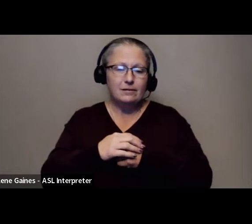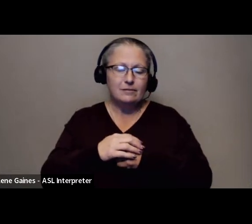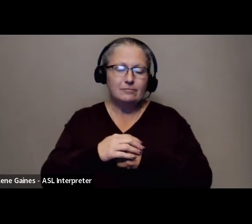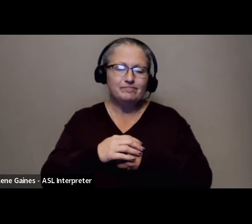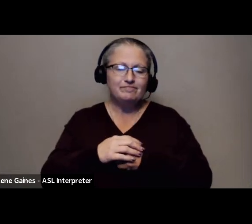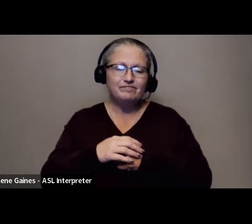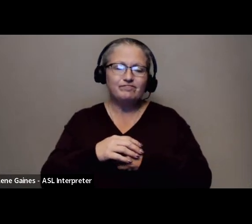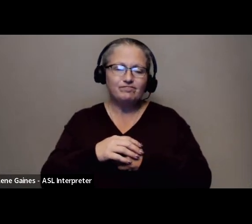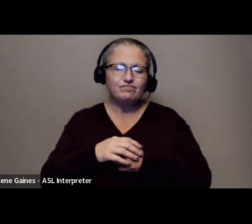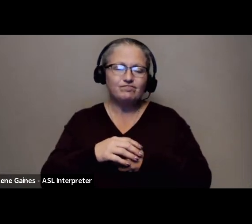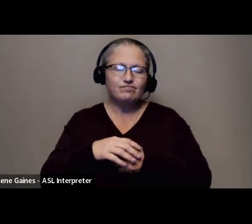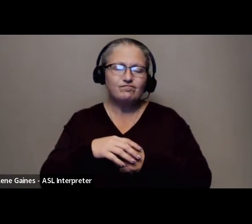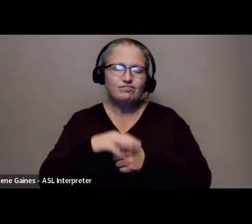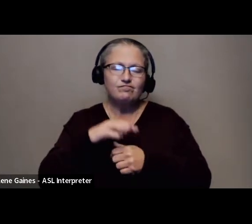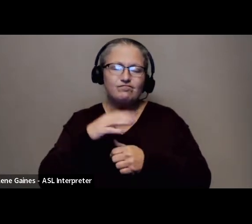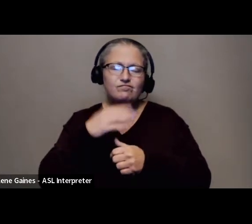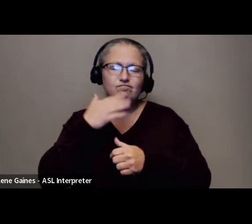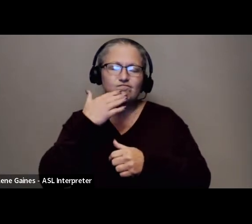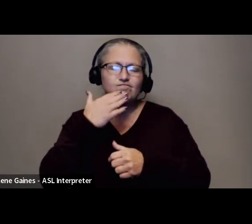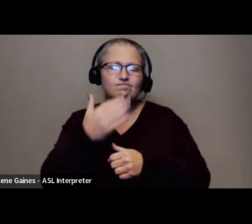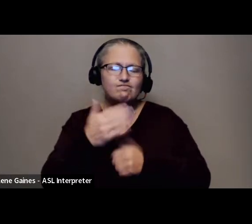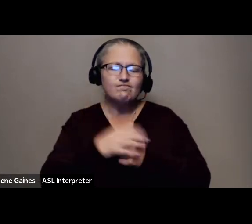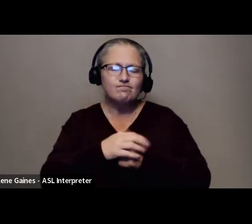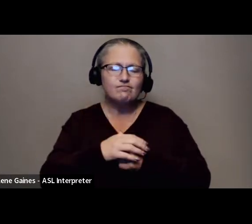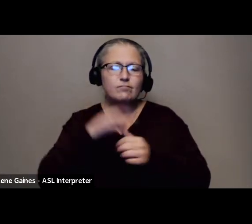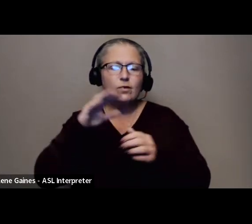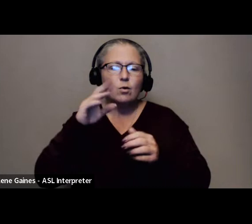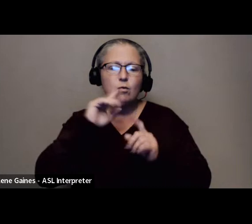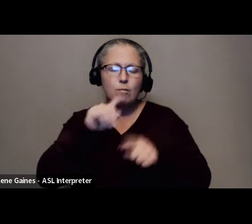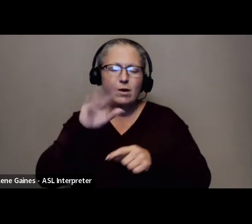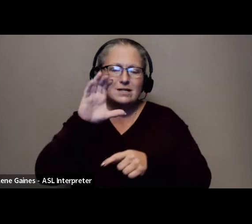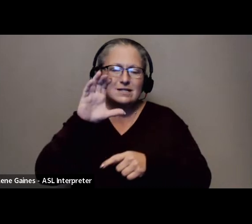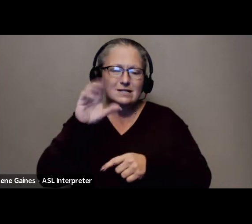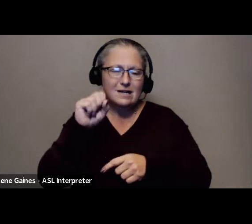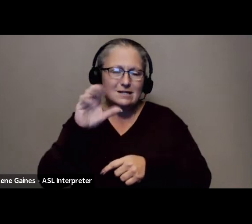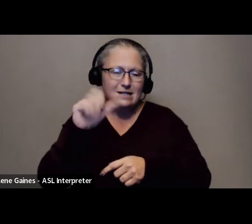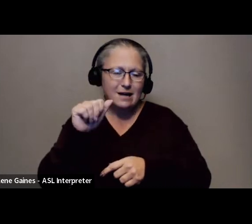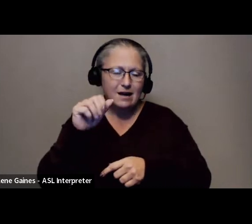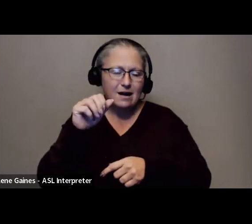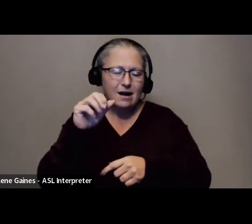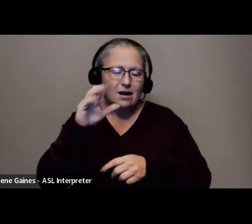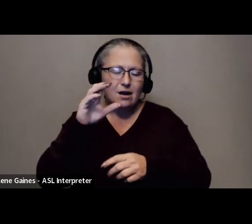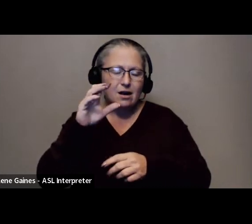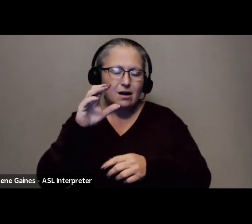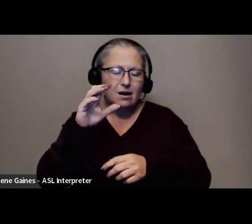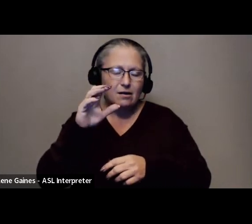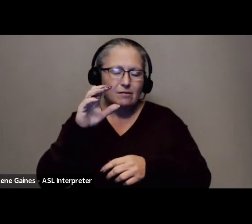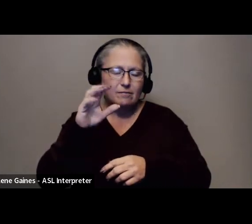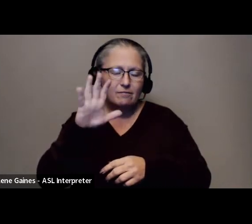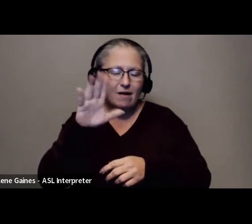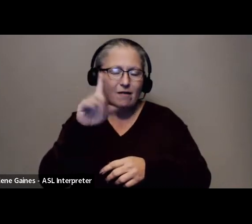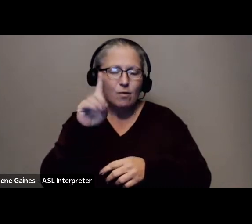Well said. Yeah. Report of the CSEA Chapter 519 representative.